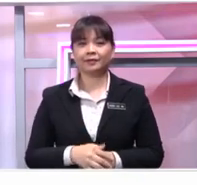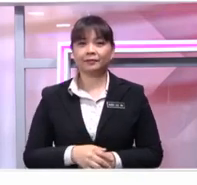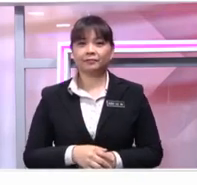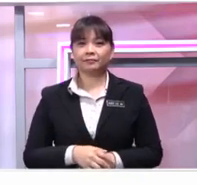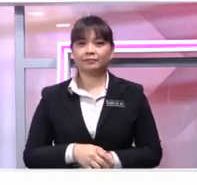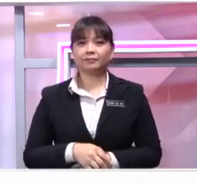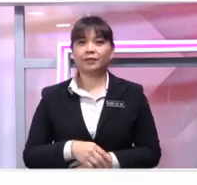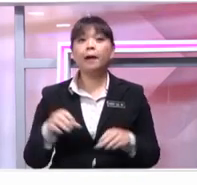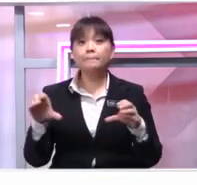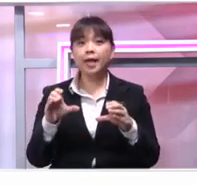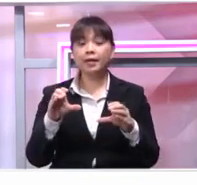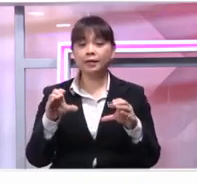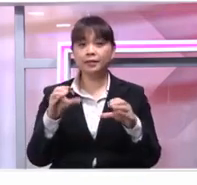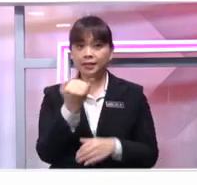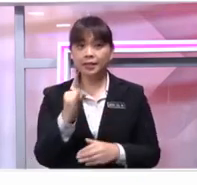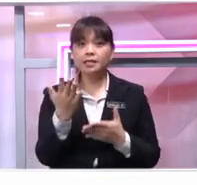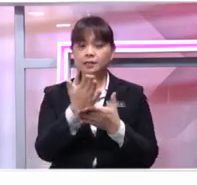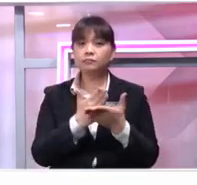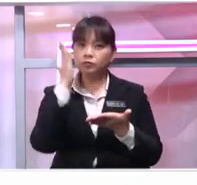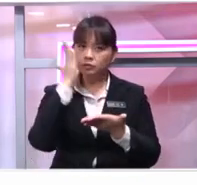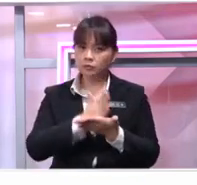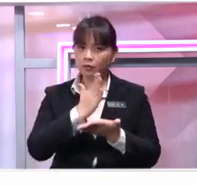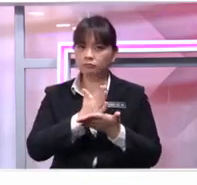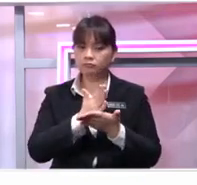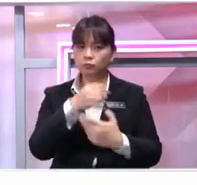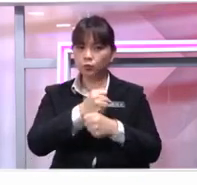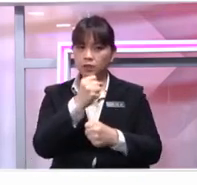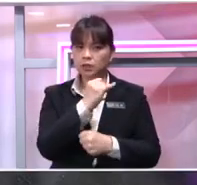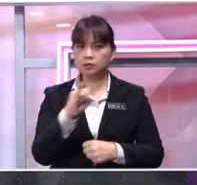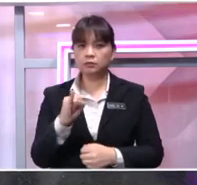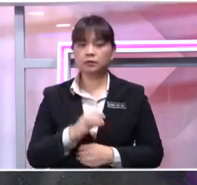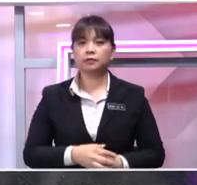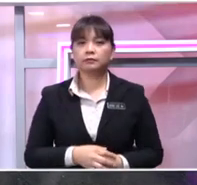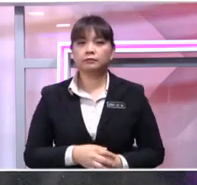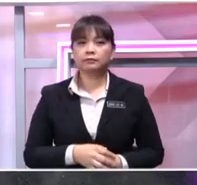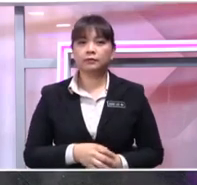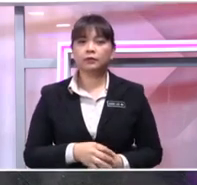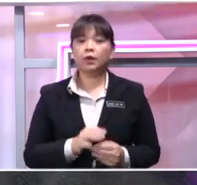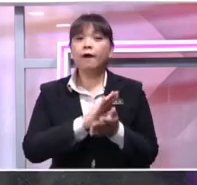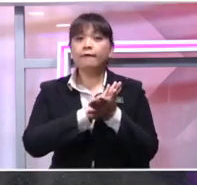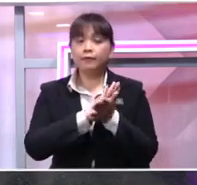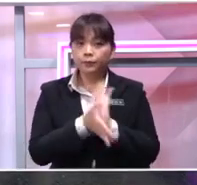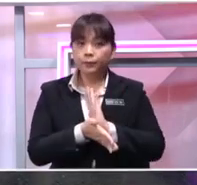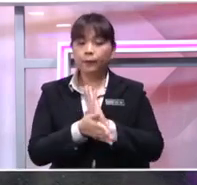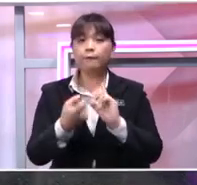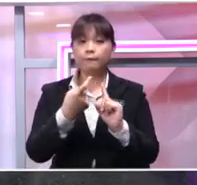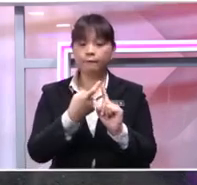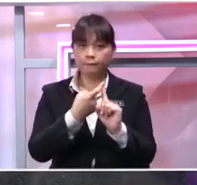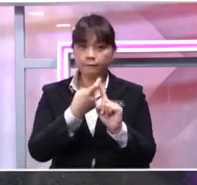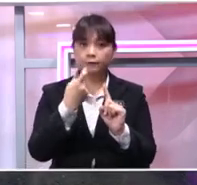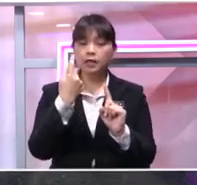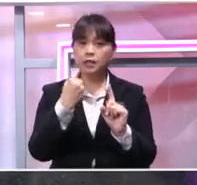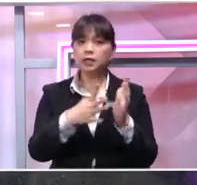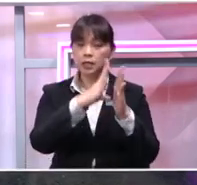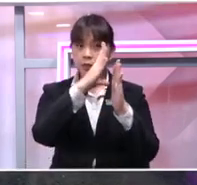something stop working. Yes. Ooh, confidently. Confidently, yes, of course. Okay. So, from the context of the sentence, then